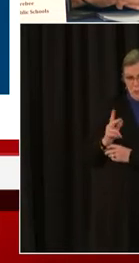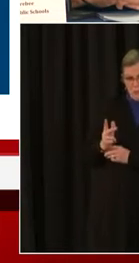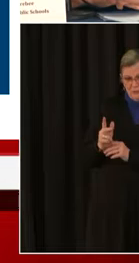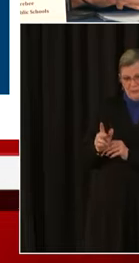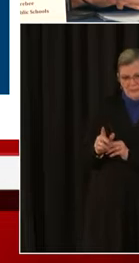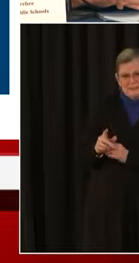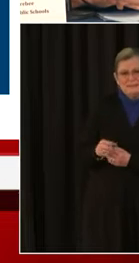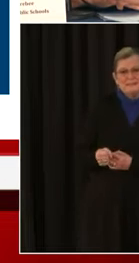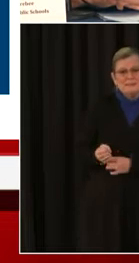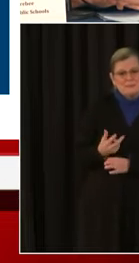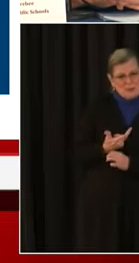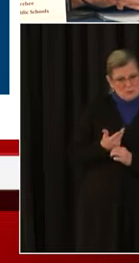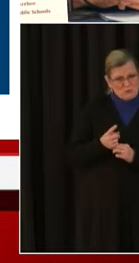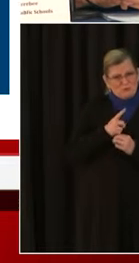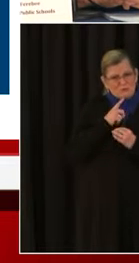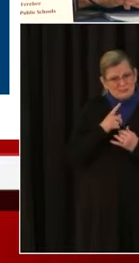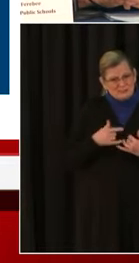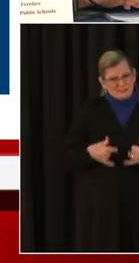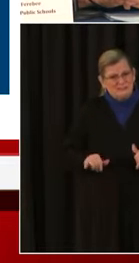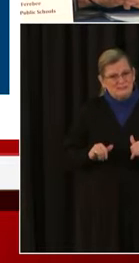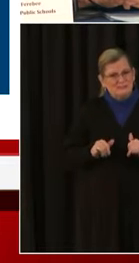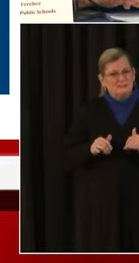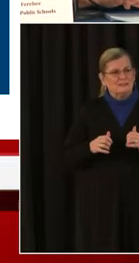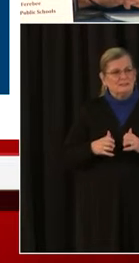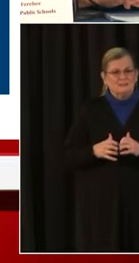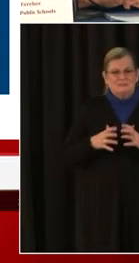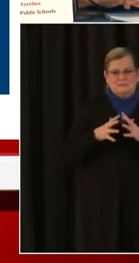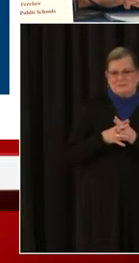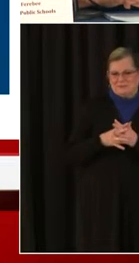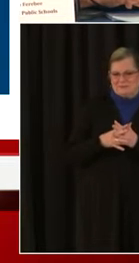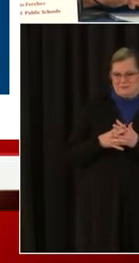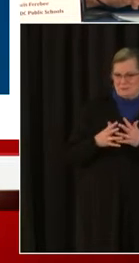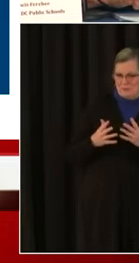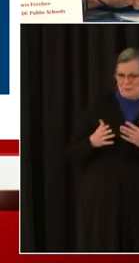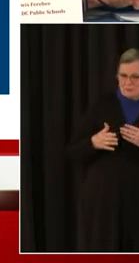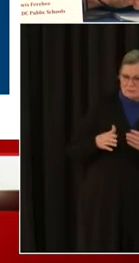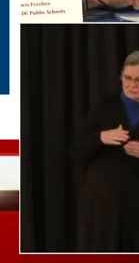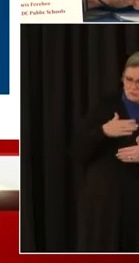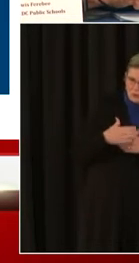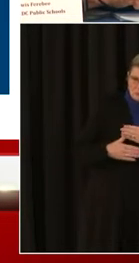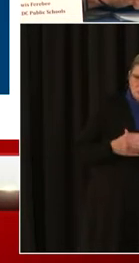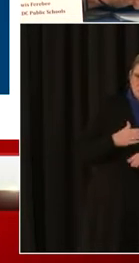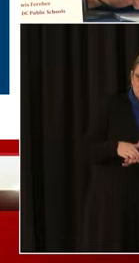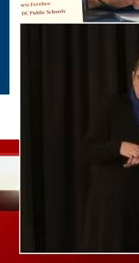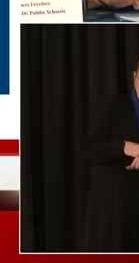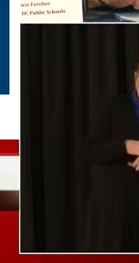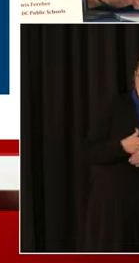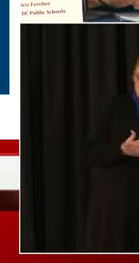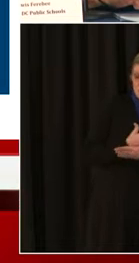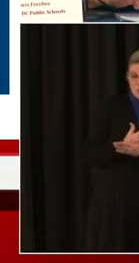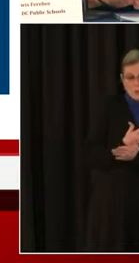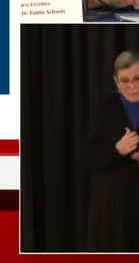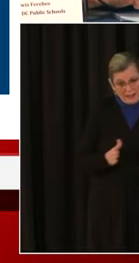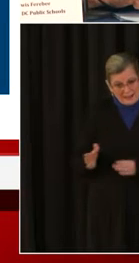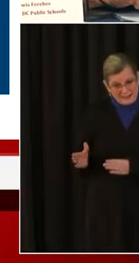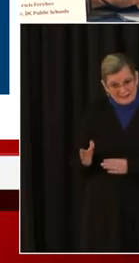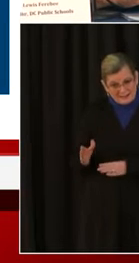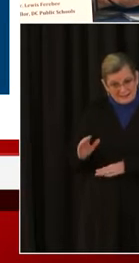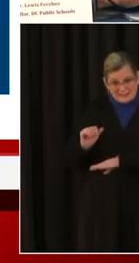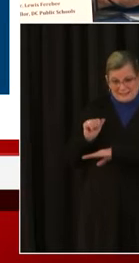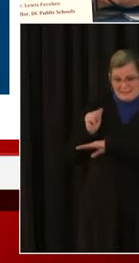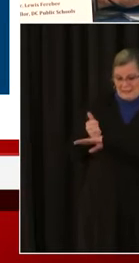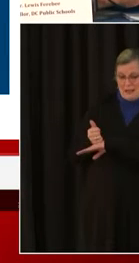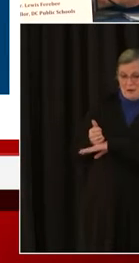really taken a grassroots approach to its planning. We've had the opportunity to establish what we call reopening